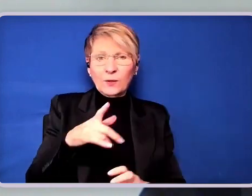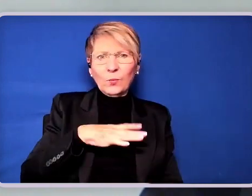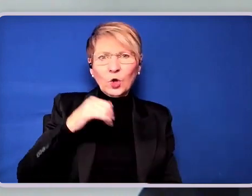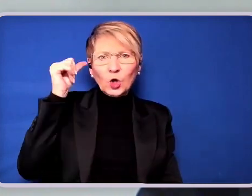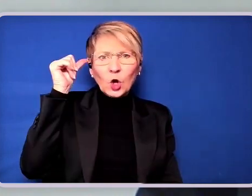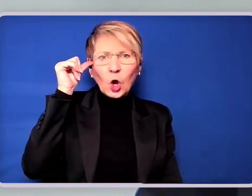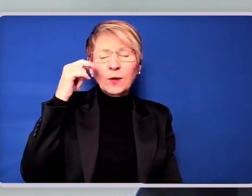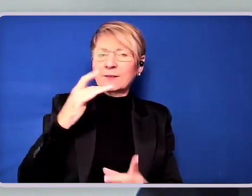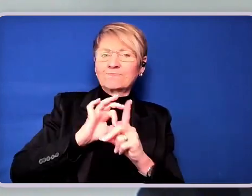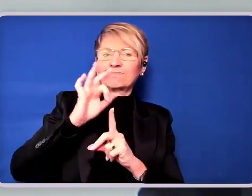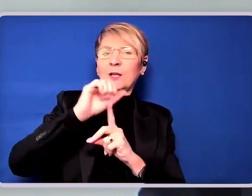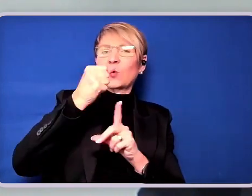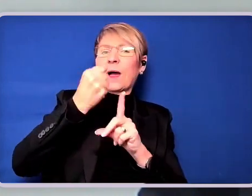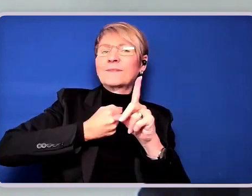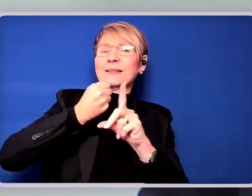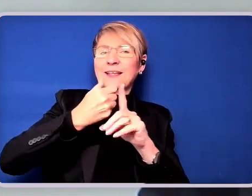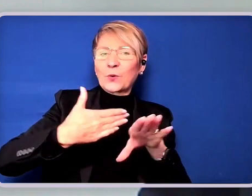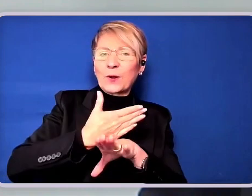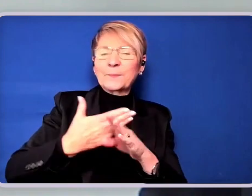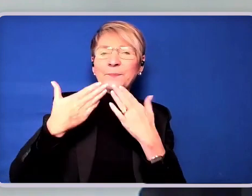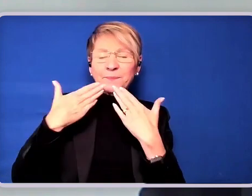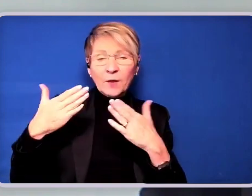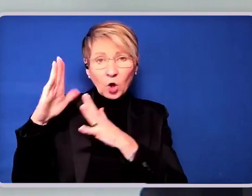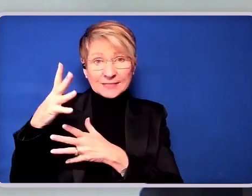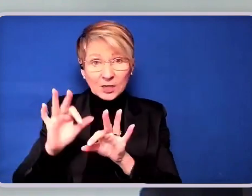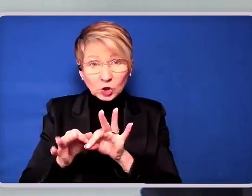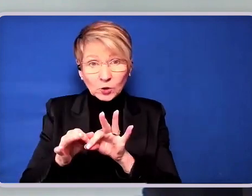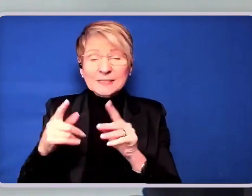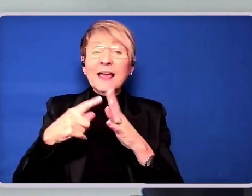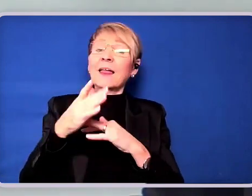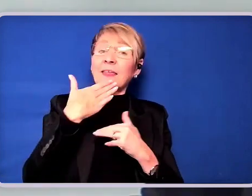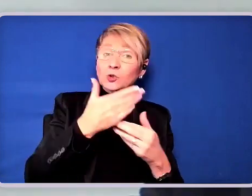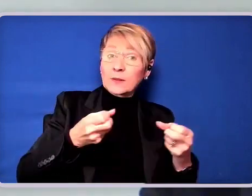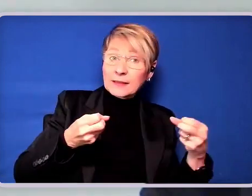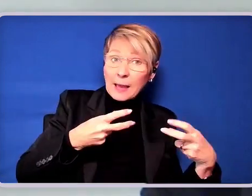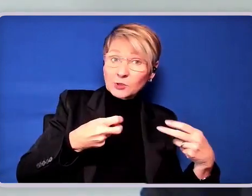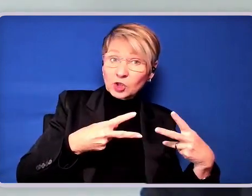advocacy practice. Thank you to the Auslan interpreters and captioners and to Show the Vision for